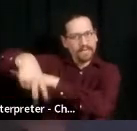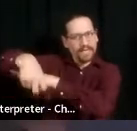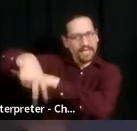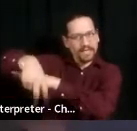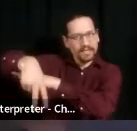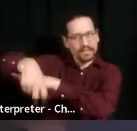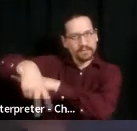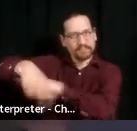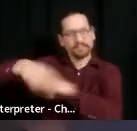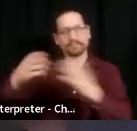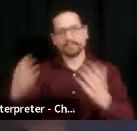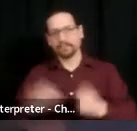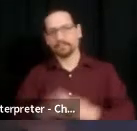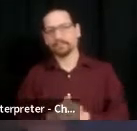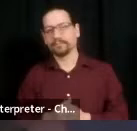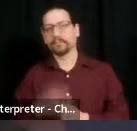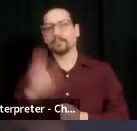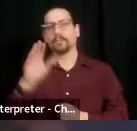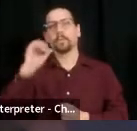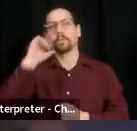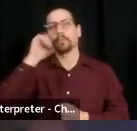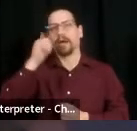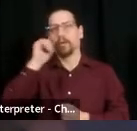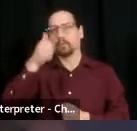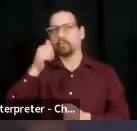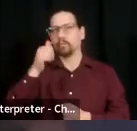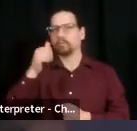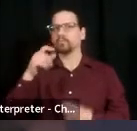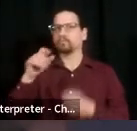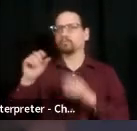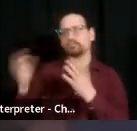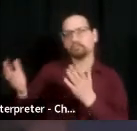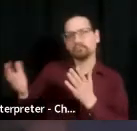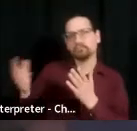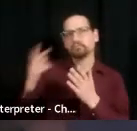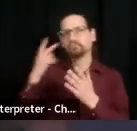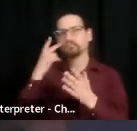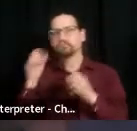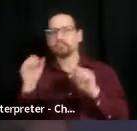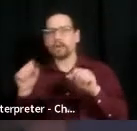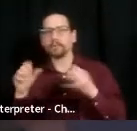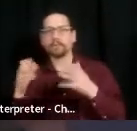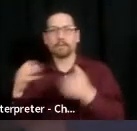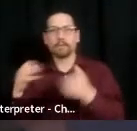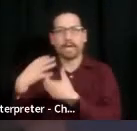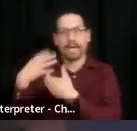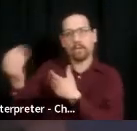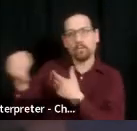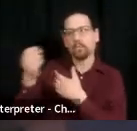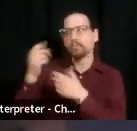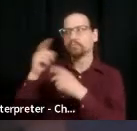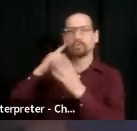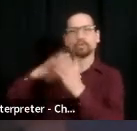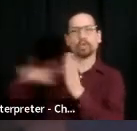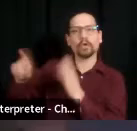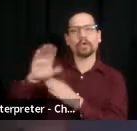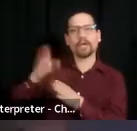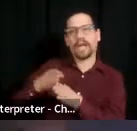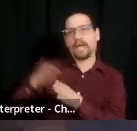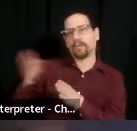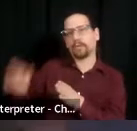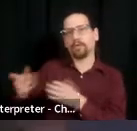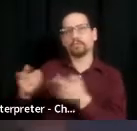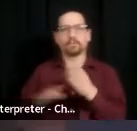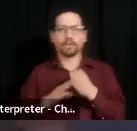once you're able to go out. Someone may need help shoveling the snow. Make sure that you help out your neighbors and check on them, make sure they're